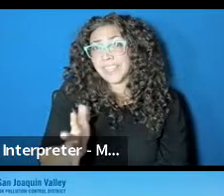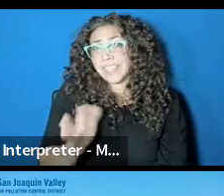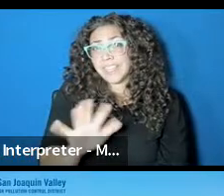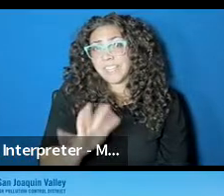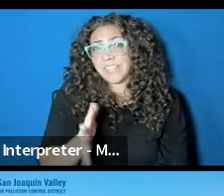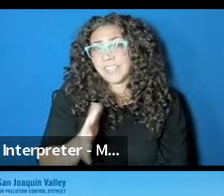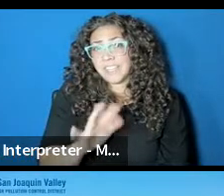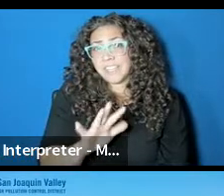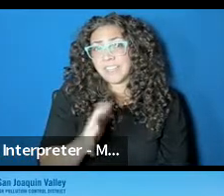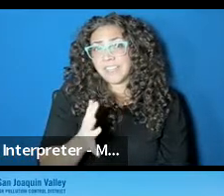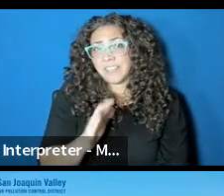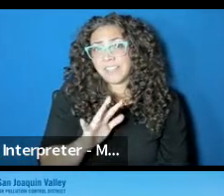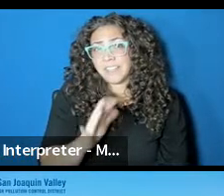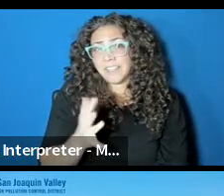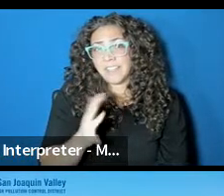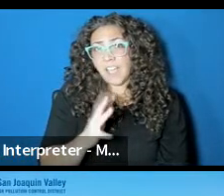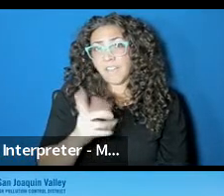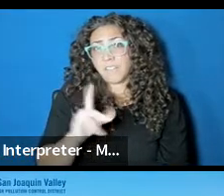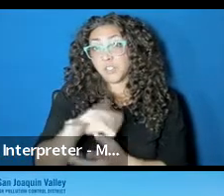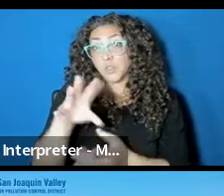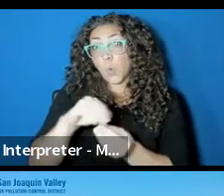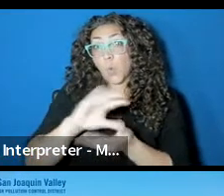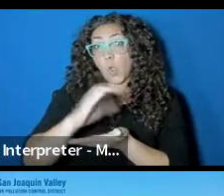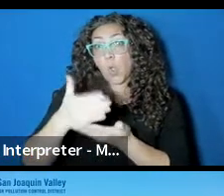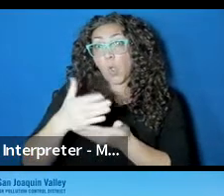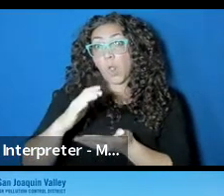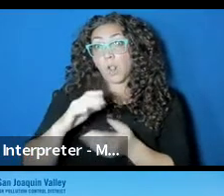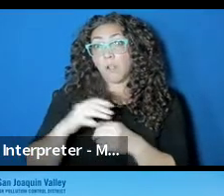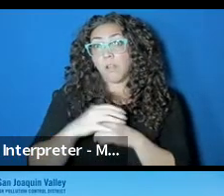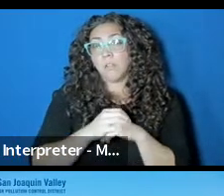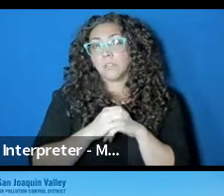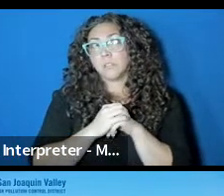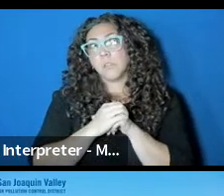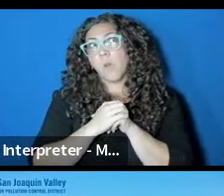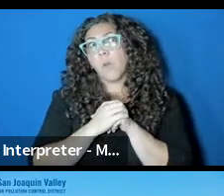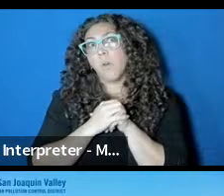of that total amount. So